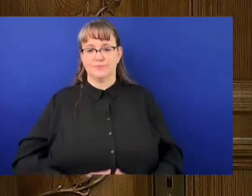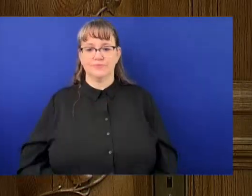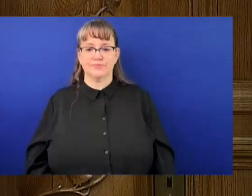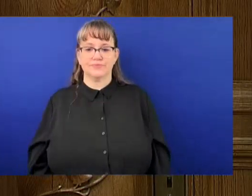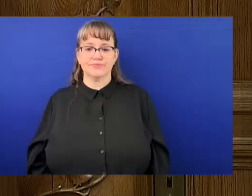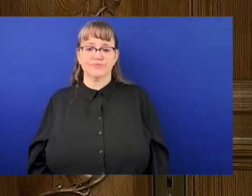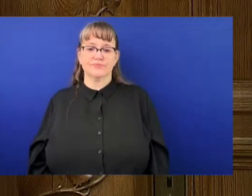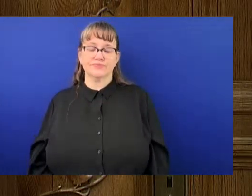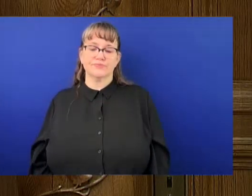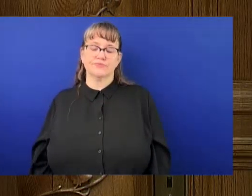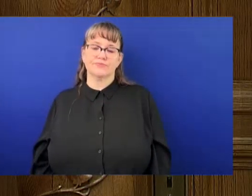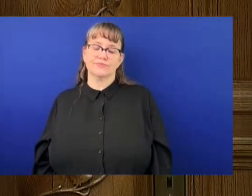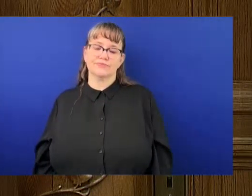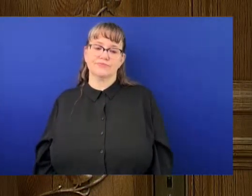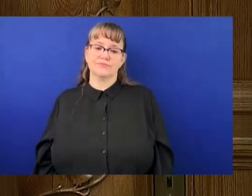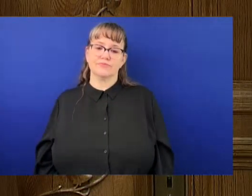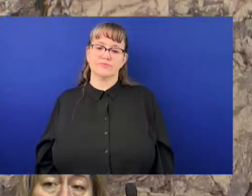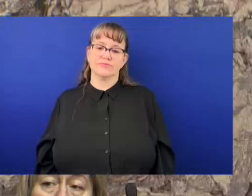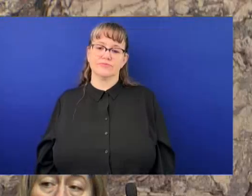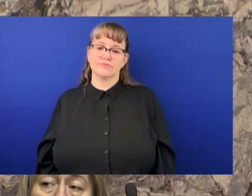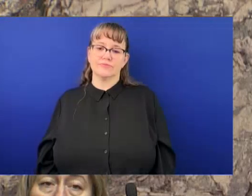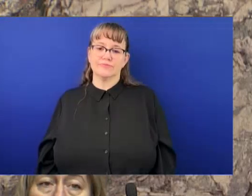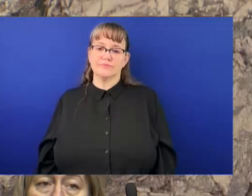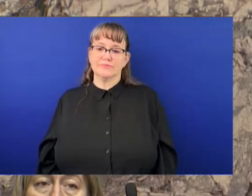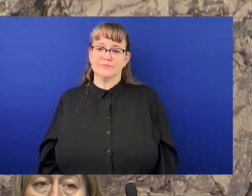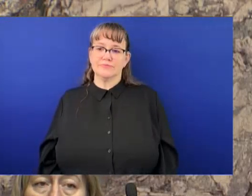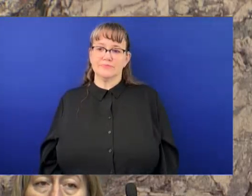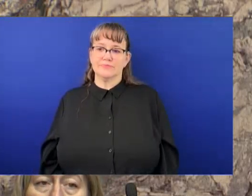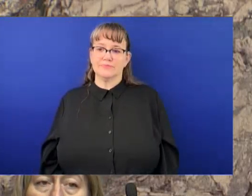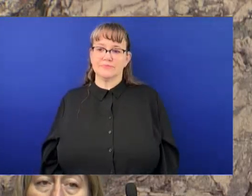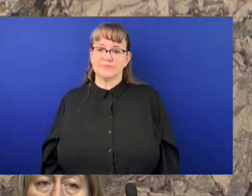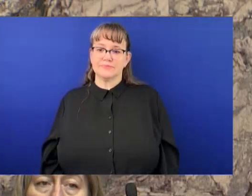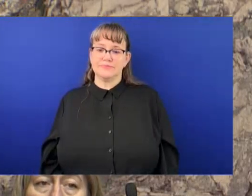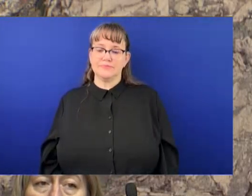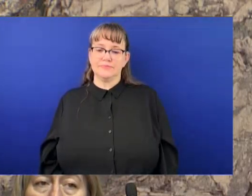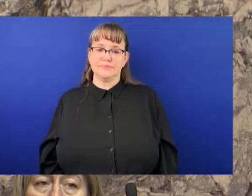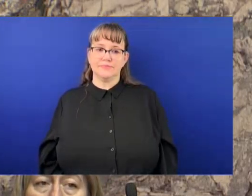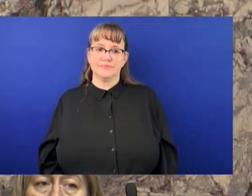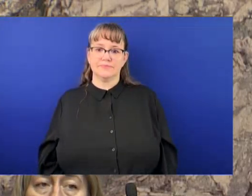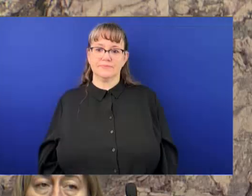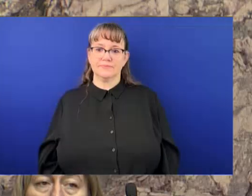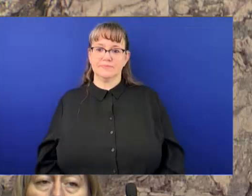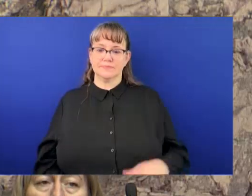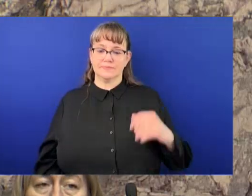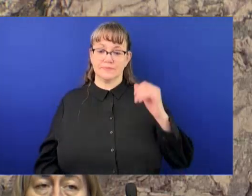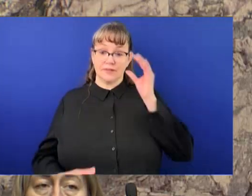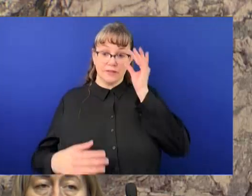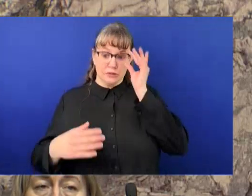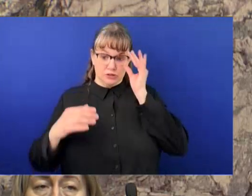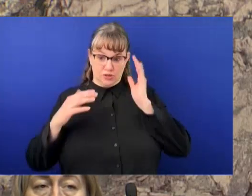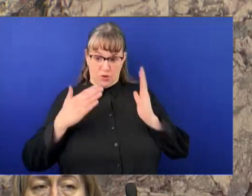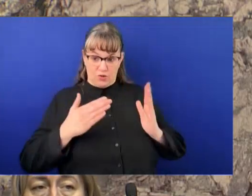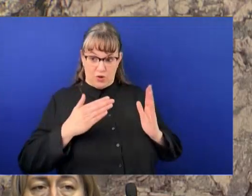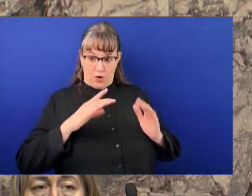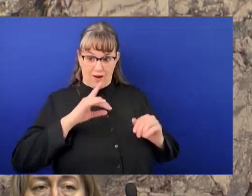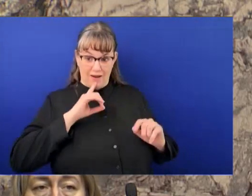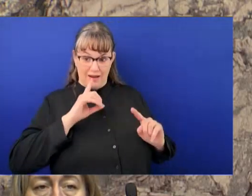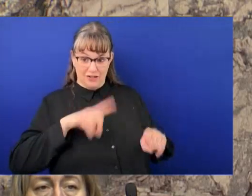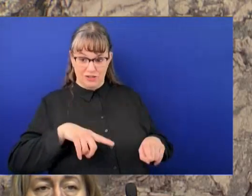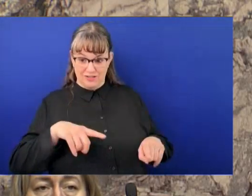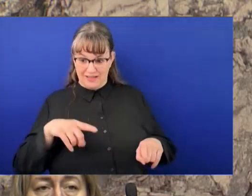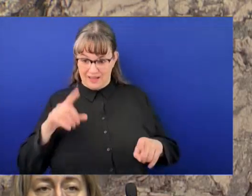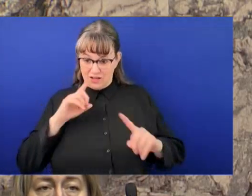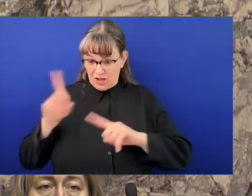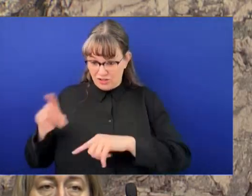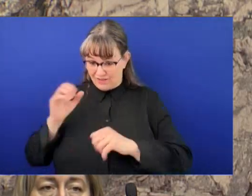Member of Kootenay Rockies, supplemental. So, Mr. Speaker, the minister's answer is to take a 7-hour drive. That's not a very good answer. You know, the demand for radiation services in